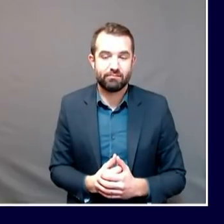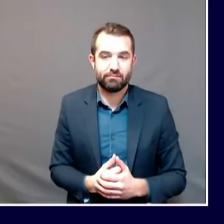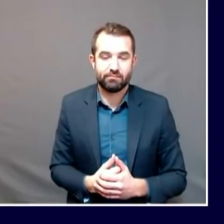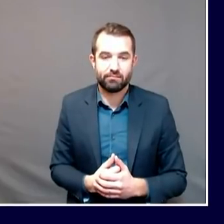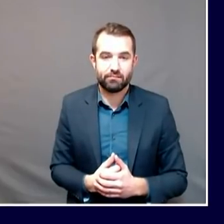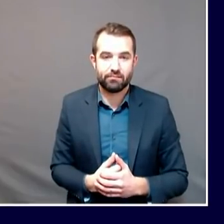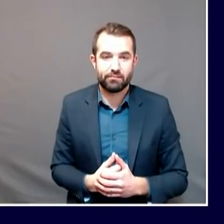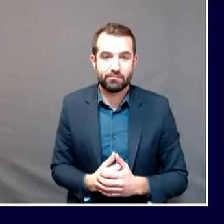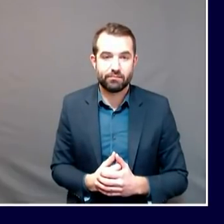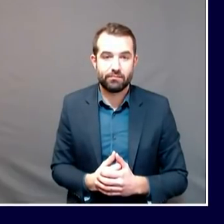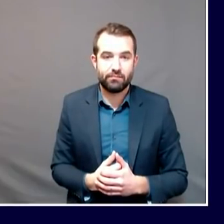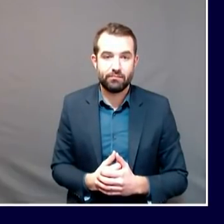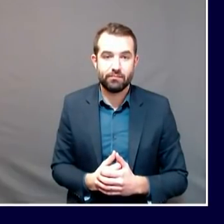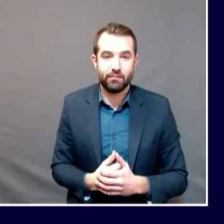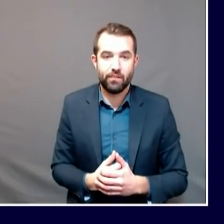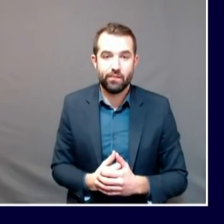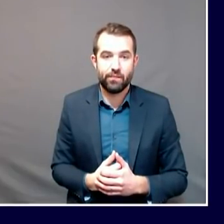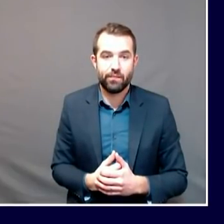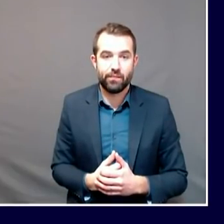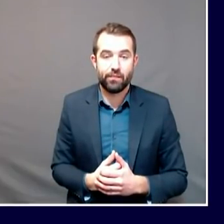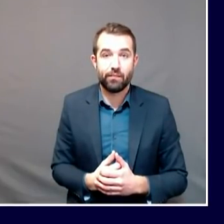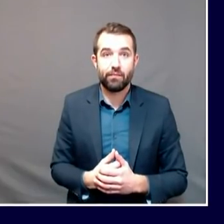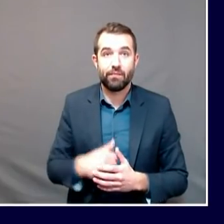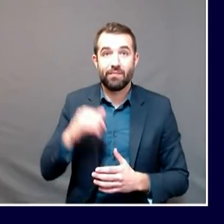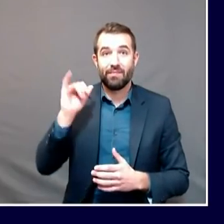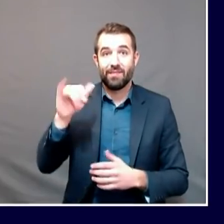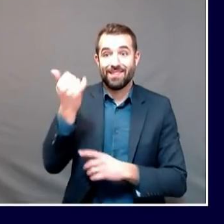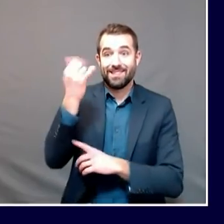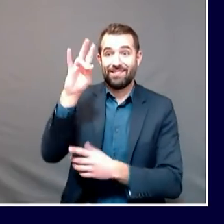had. Of those cases,